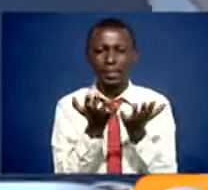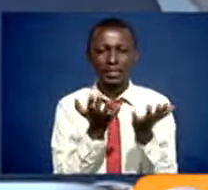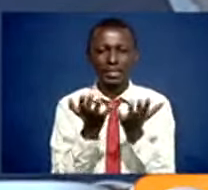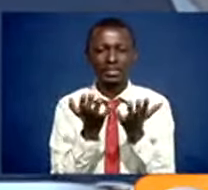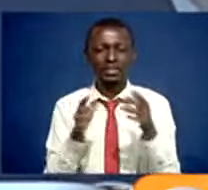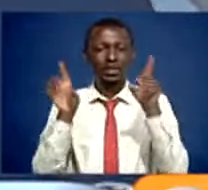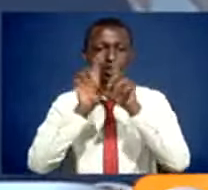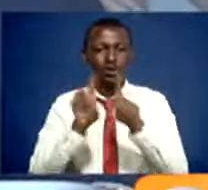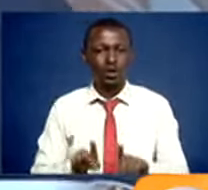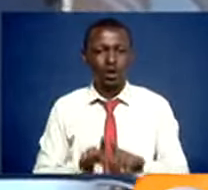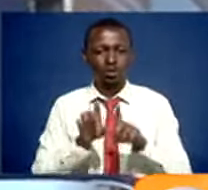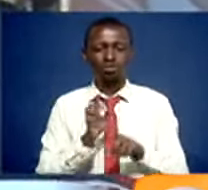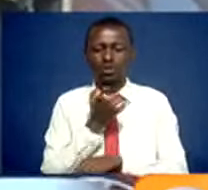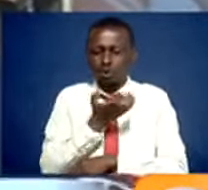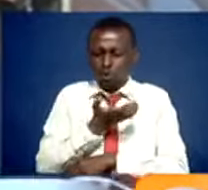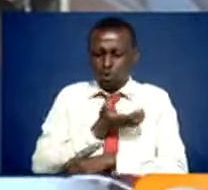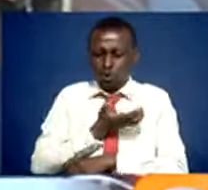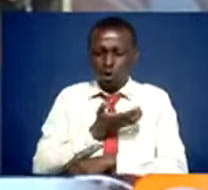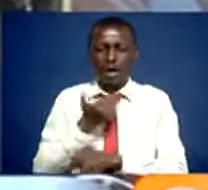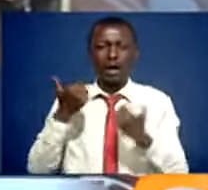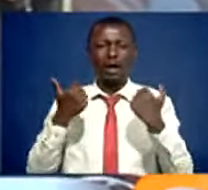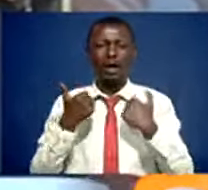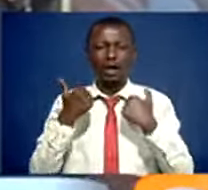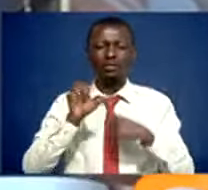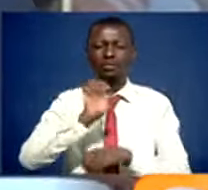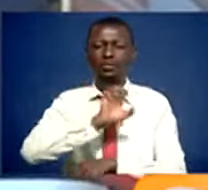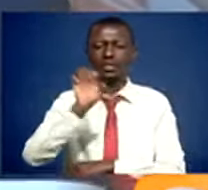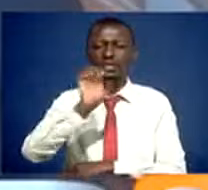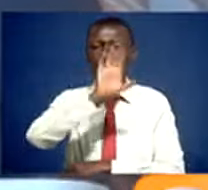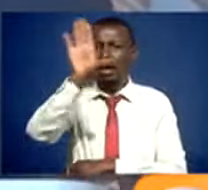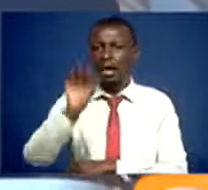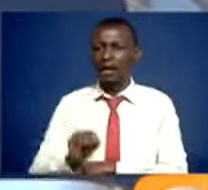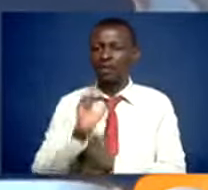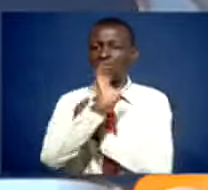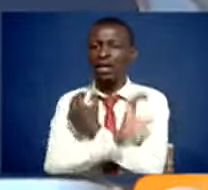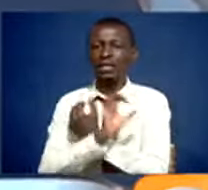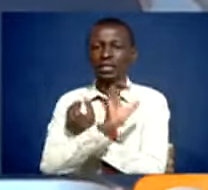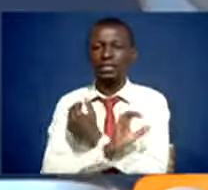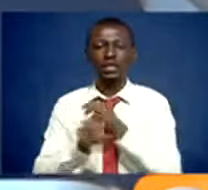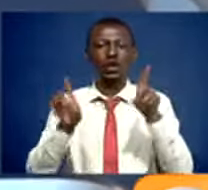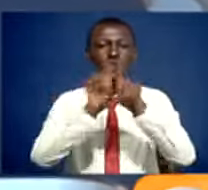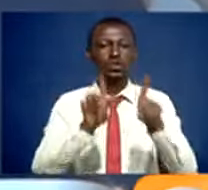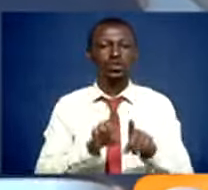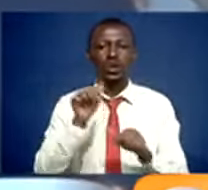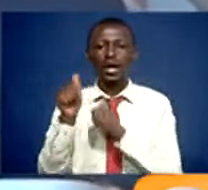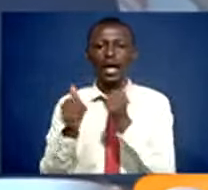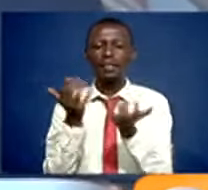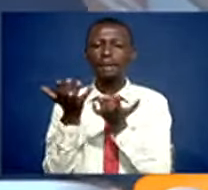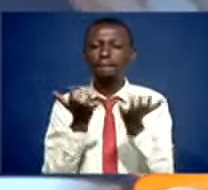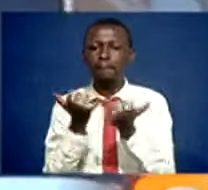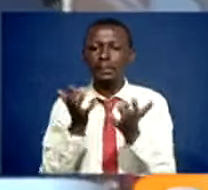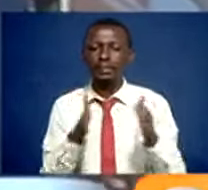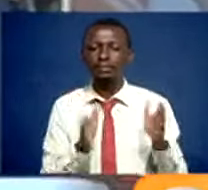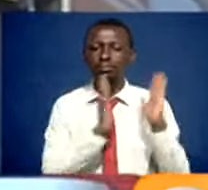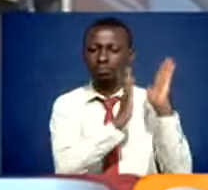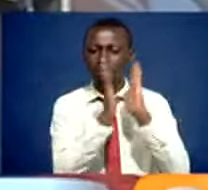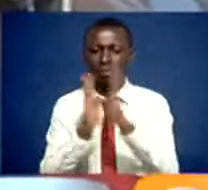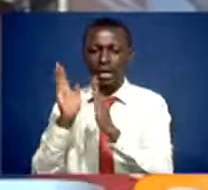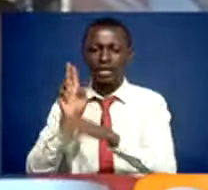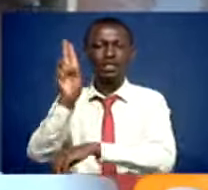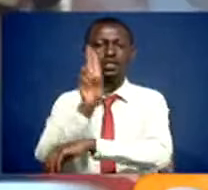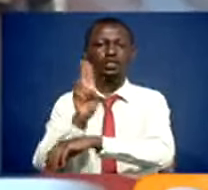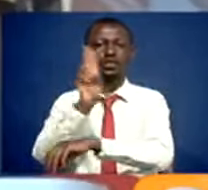own in the East African community and leverage other trading frameworks, such as the